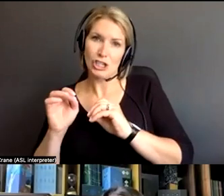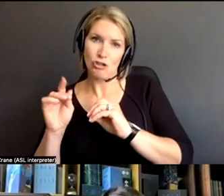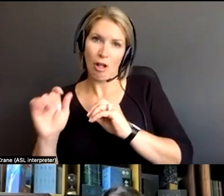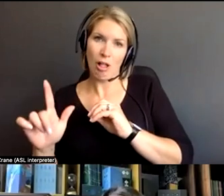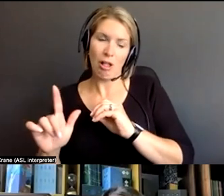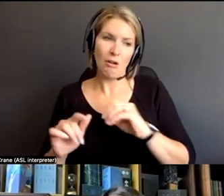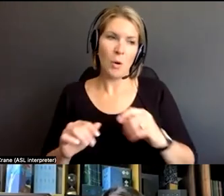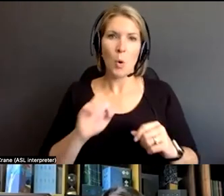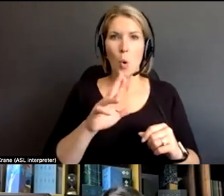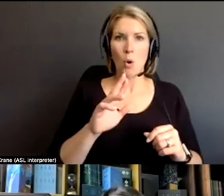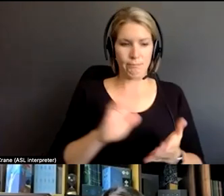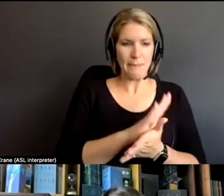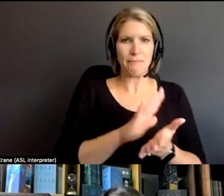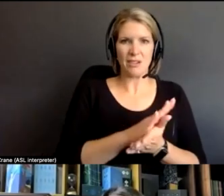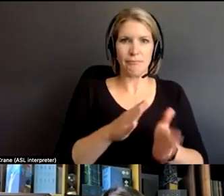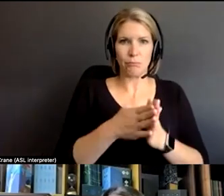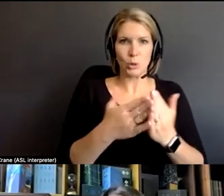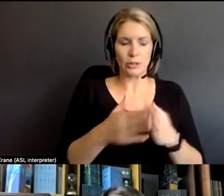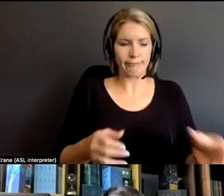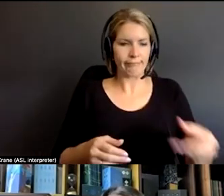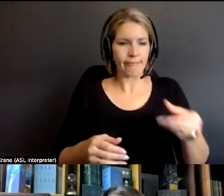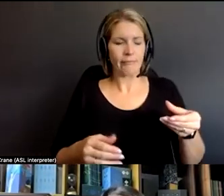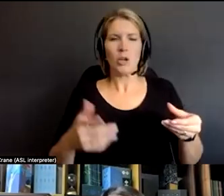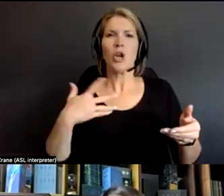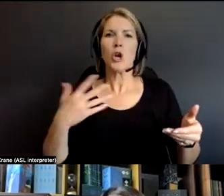very short time frame where you just want to grab someone's attention.